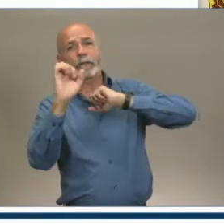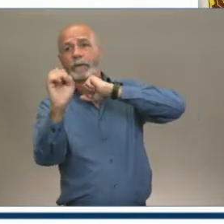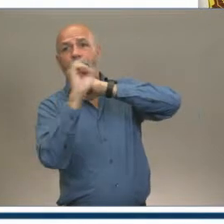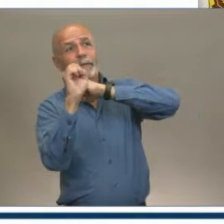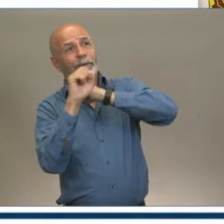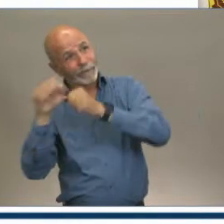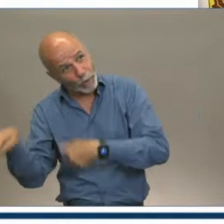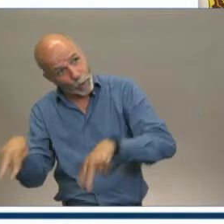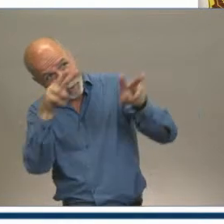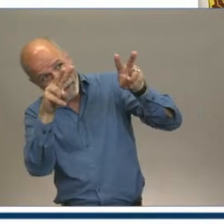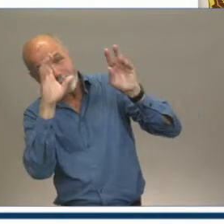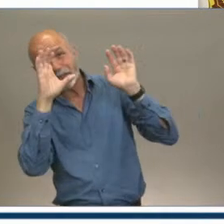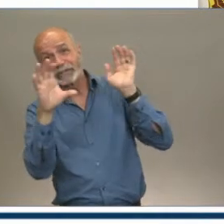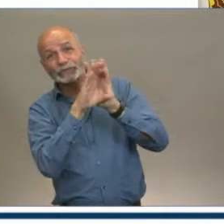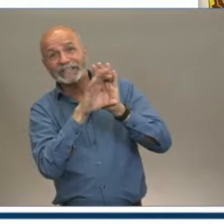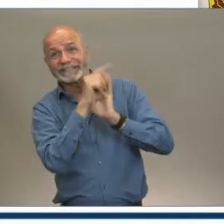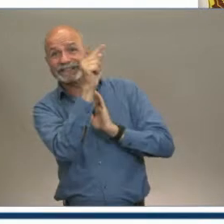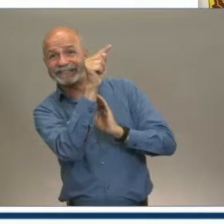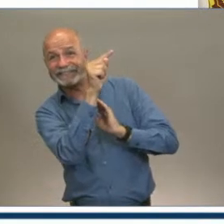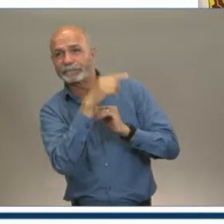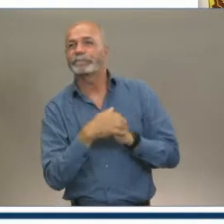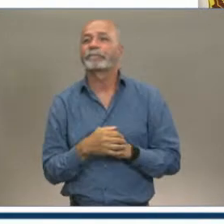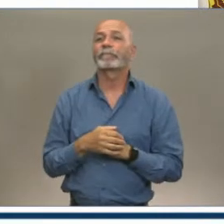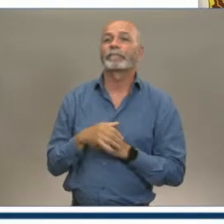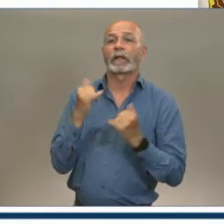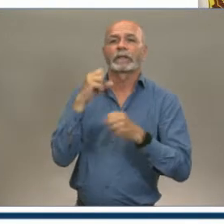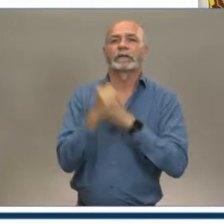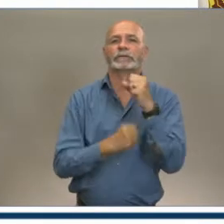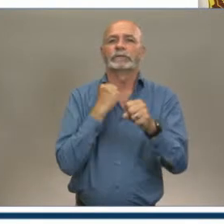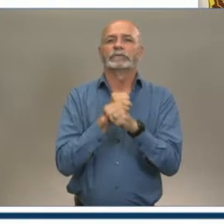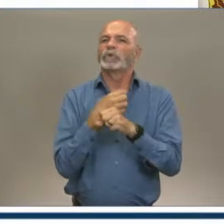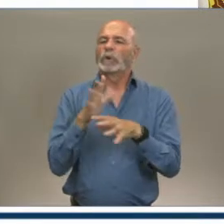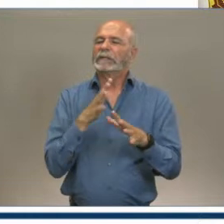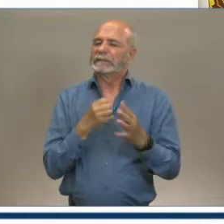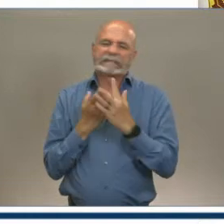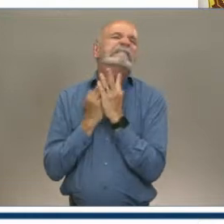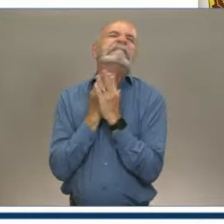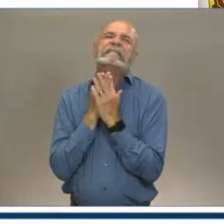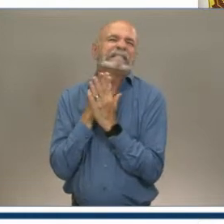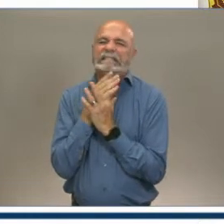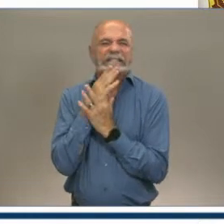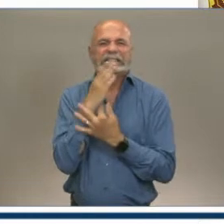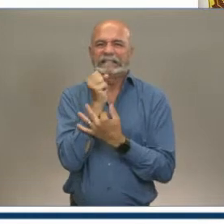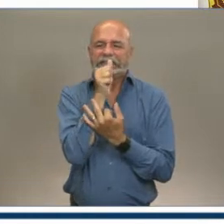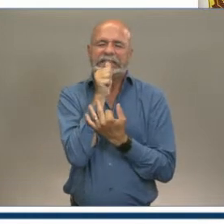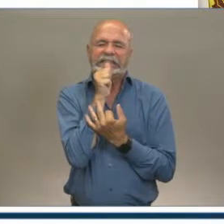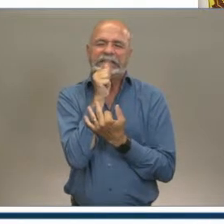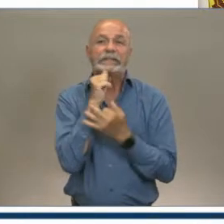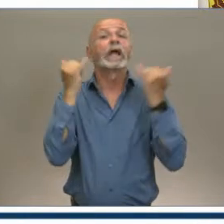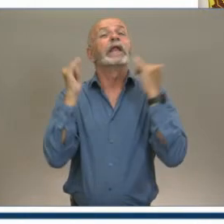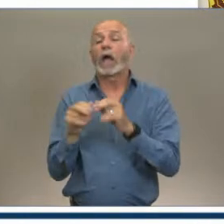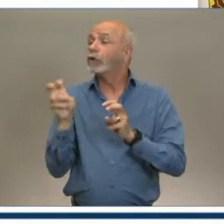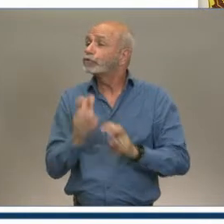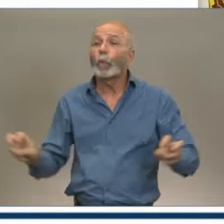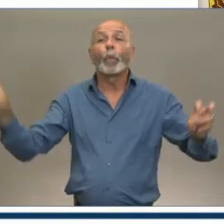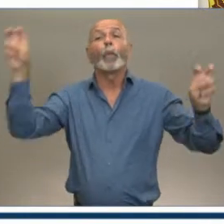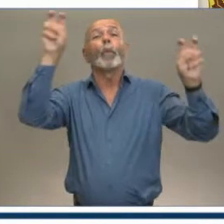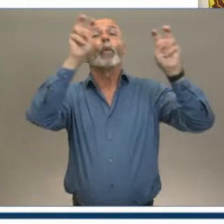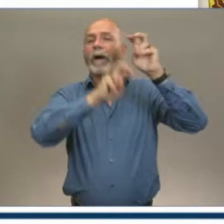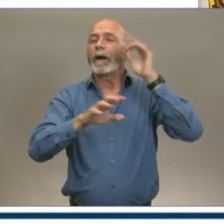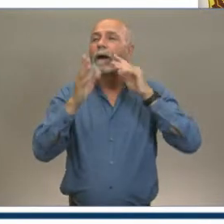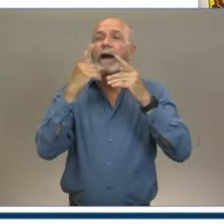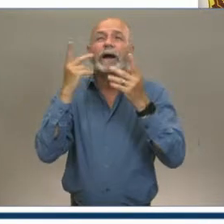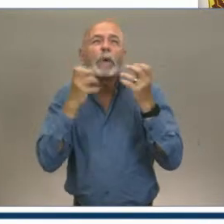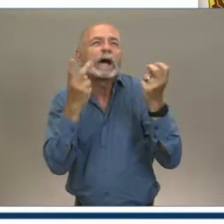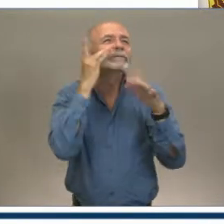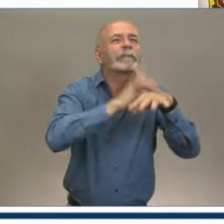It's been a difficult year, and half of our tourism operators, and we want one of our most important sectors to thrive again. That's